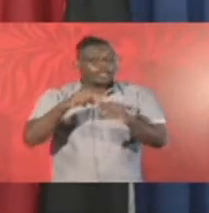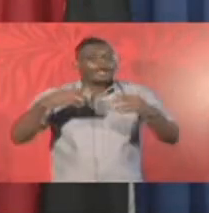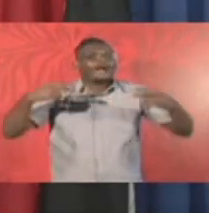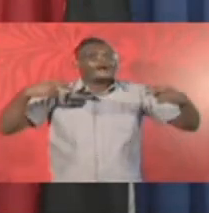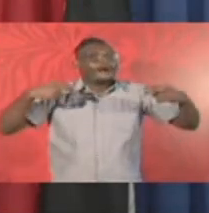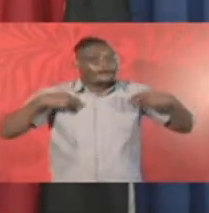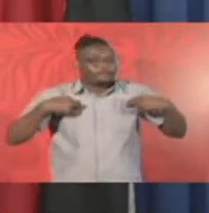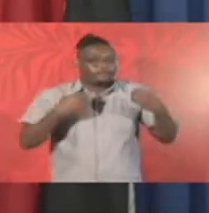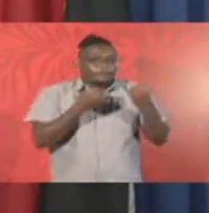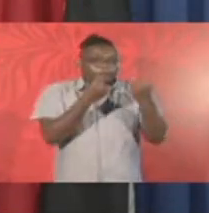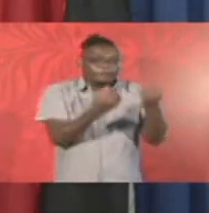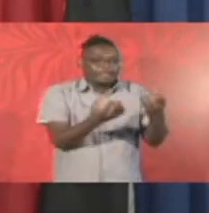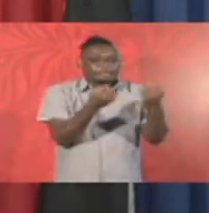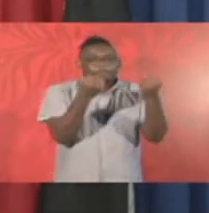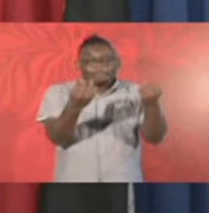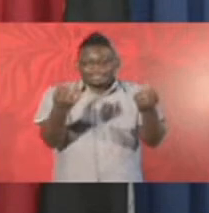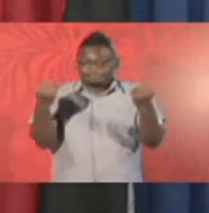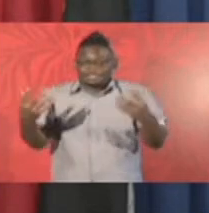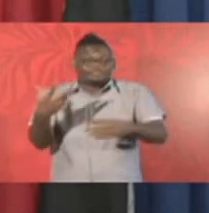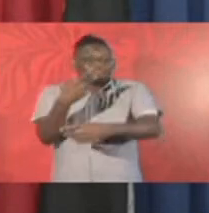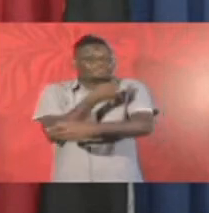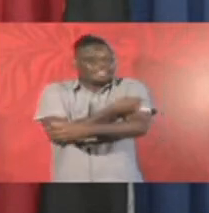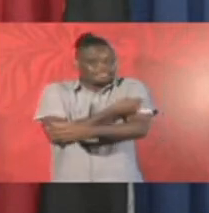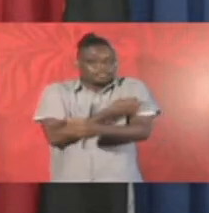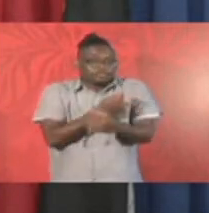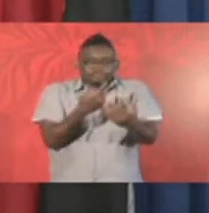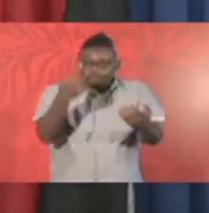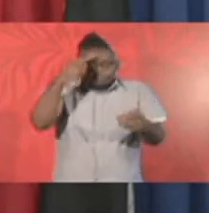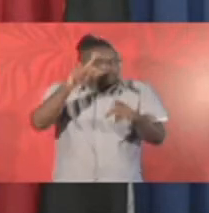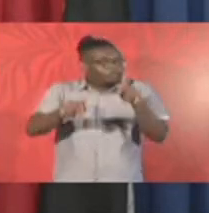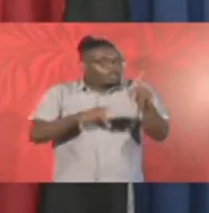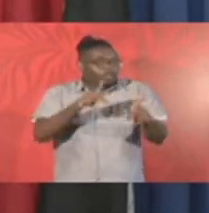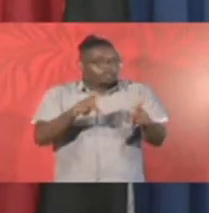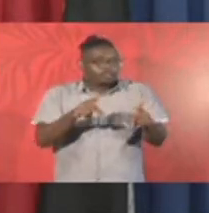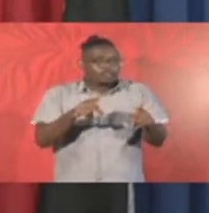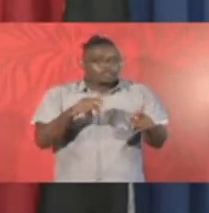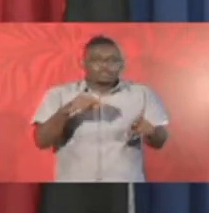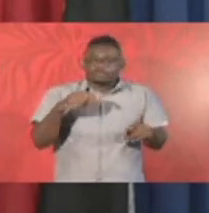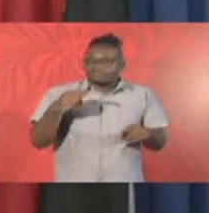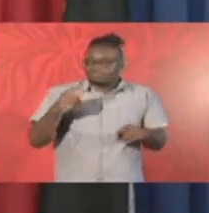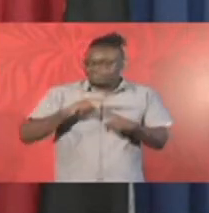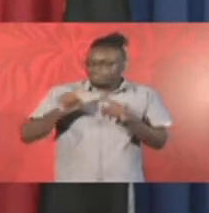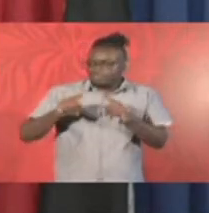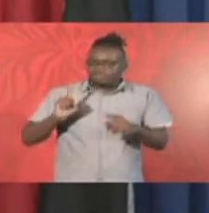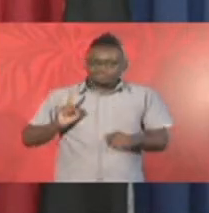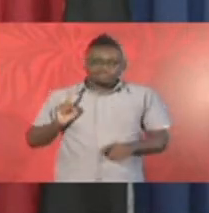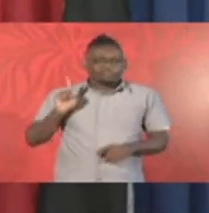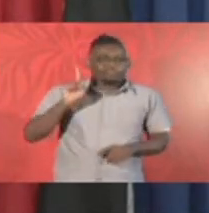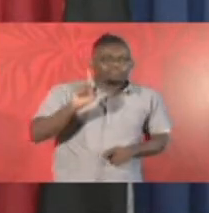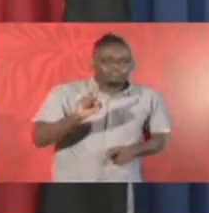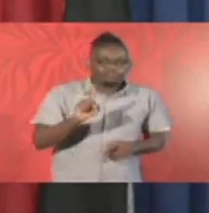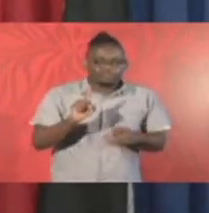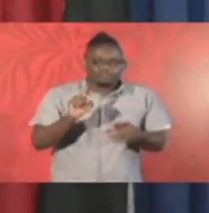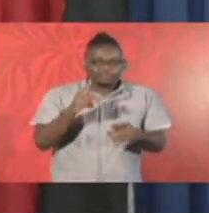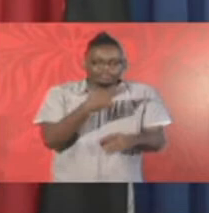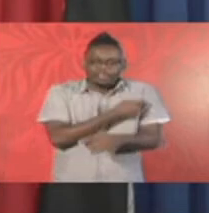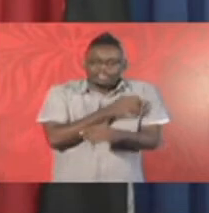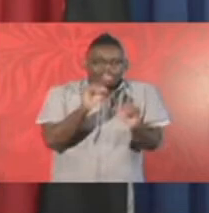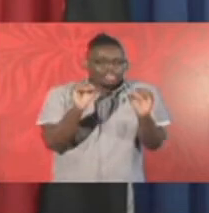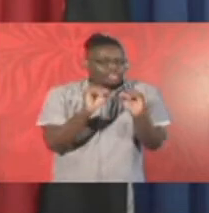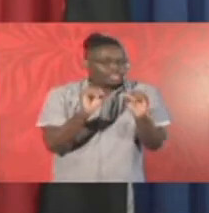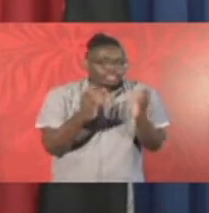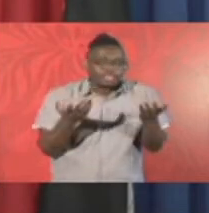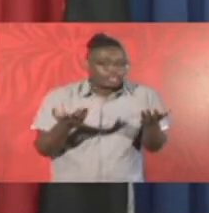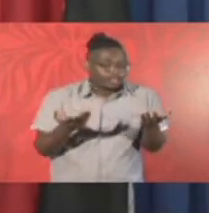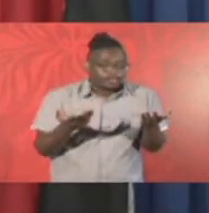in hand, we have not been able to get the population to accept those vaccines